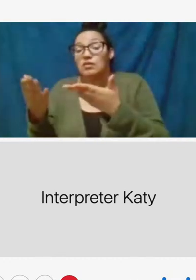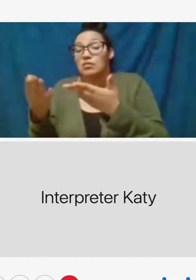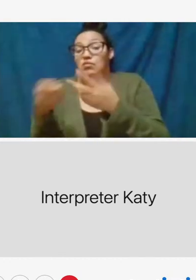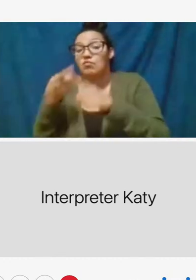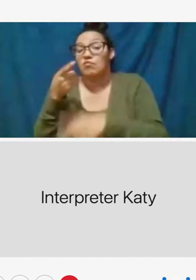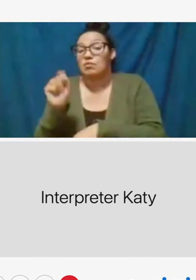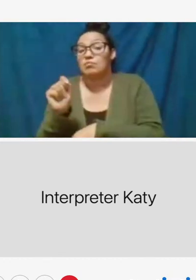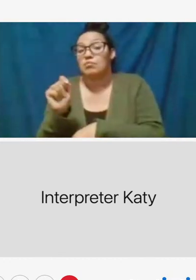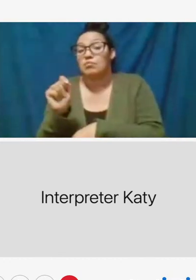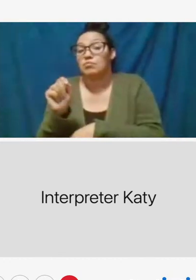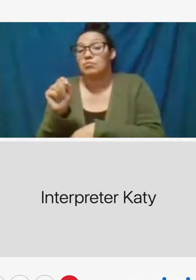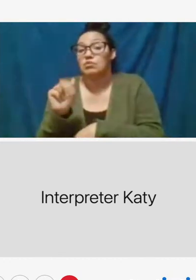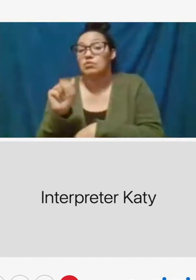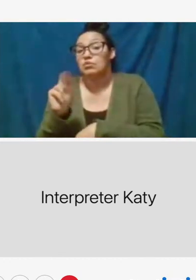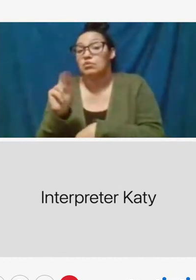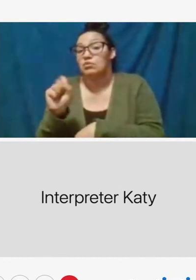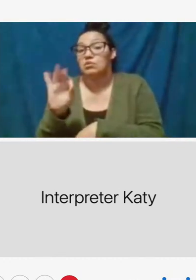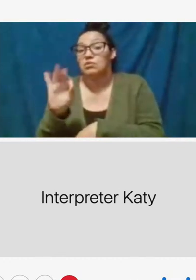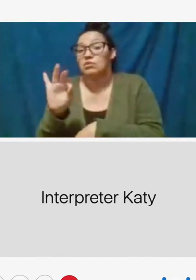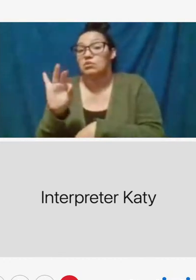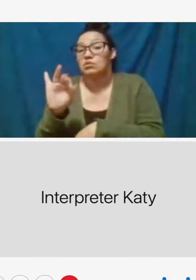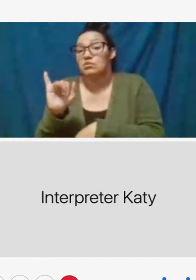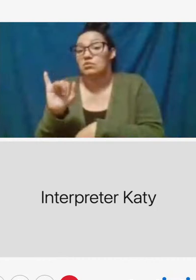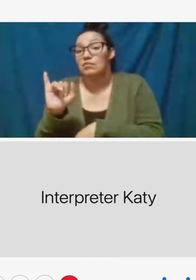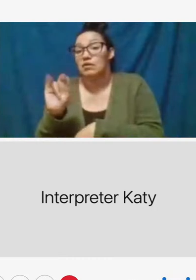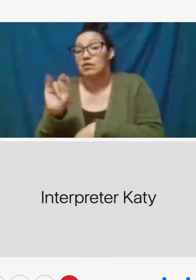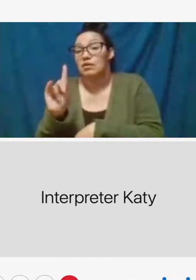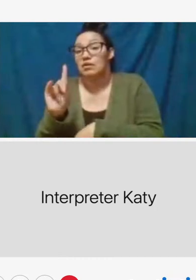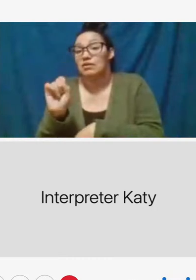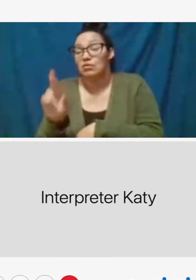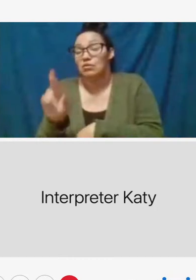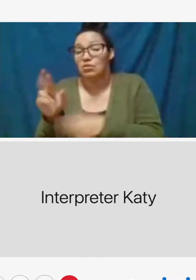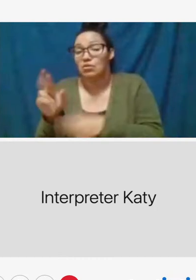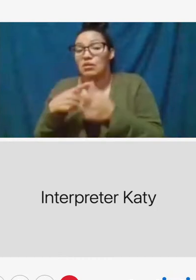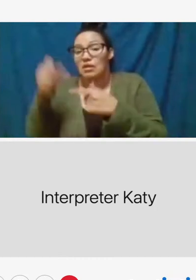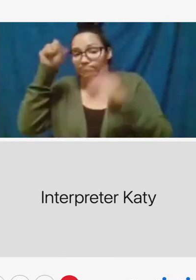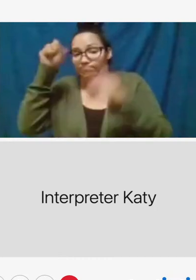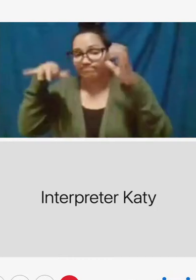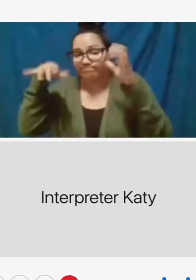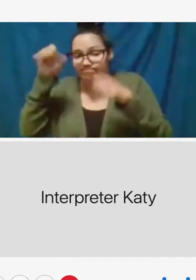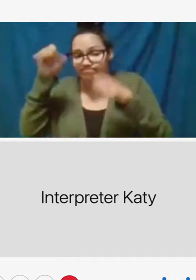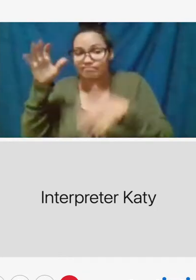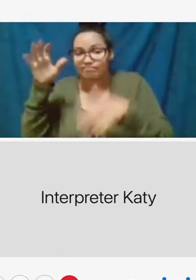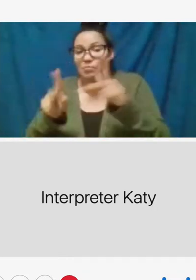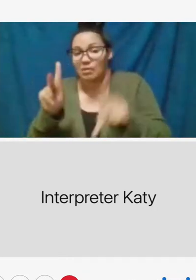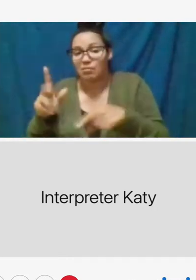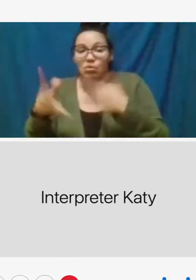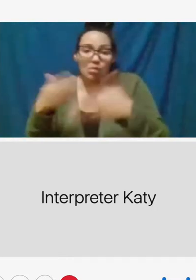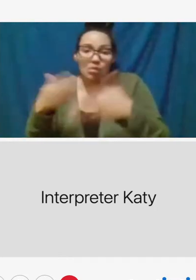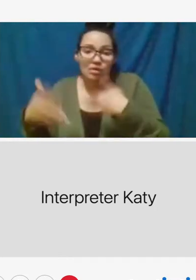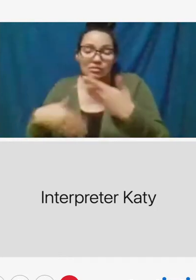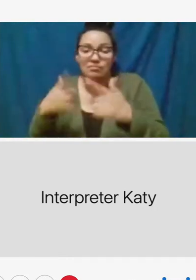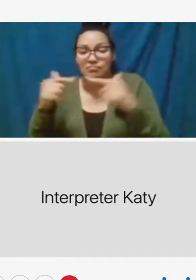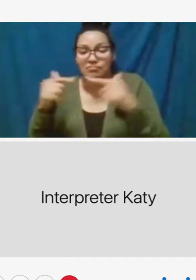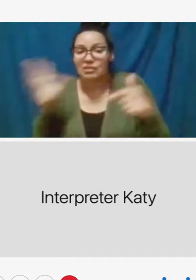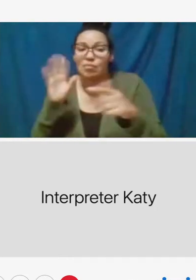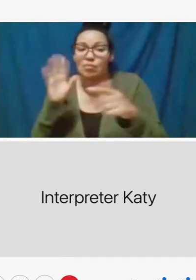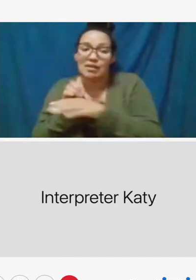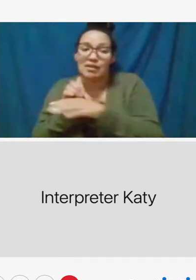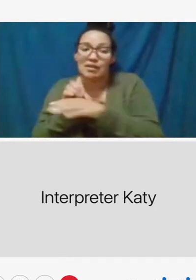brainstormed possible areas peoples processes Etc that that are going to be affected by these changes next